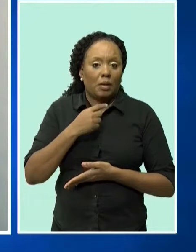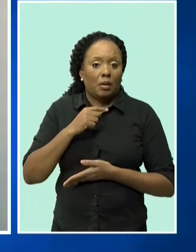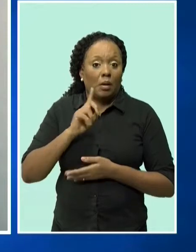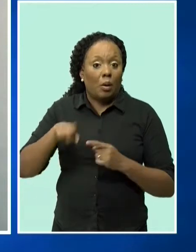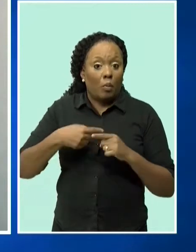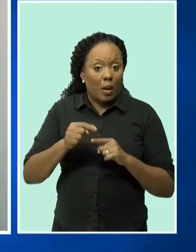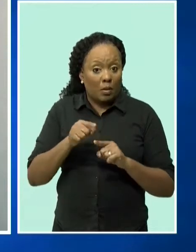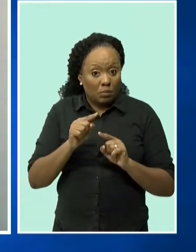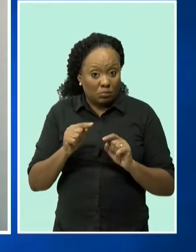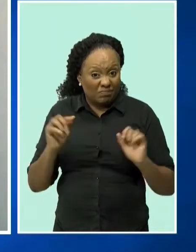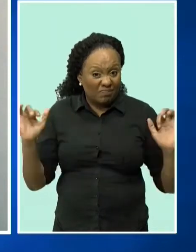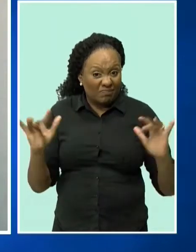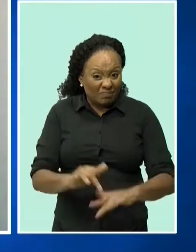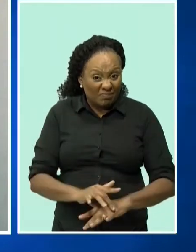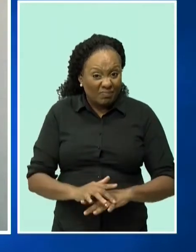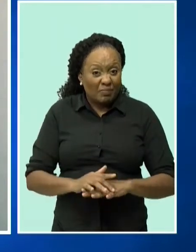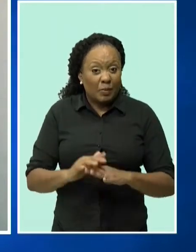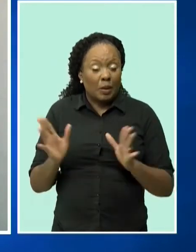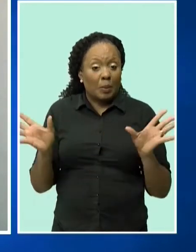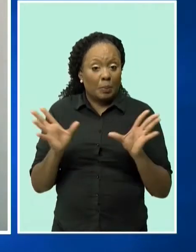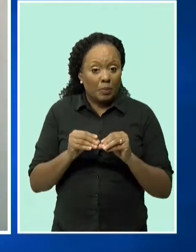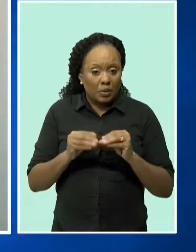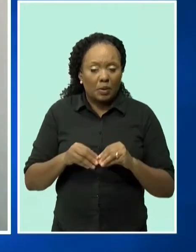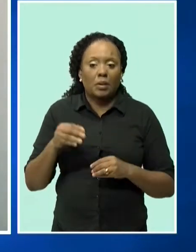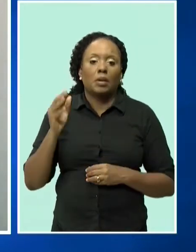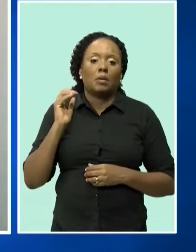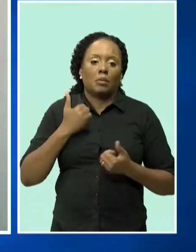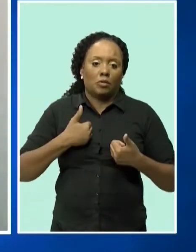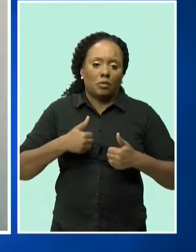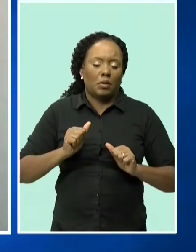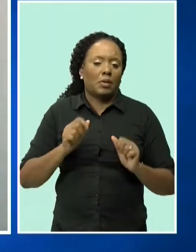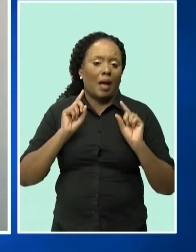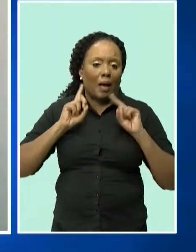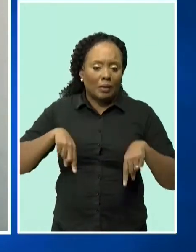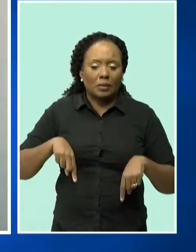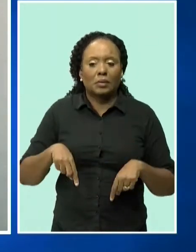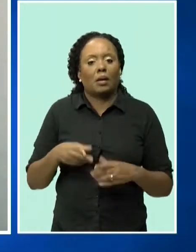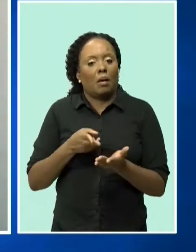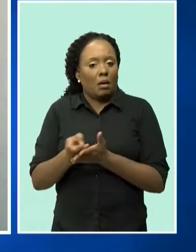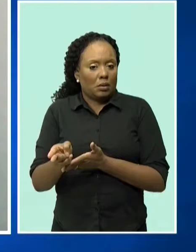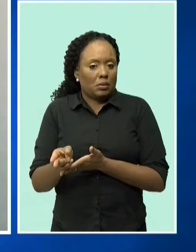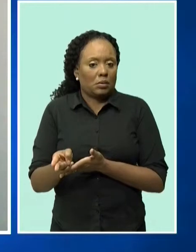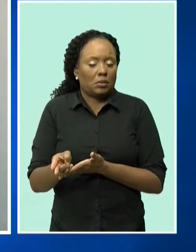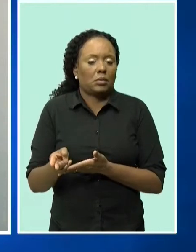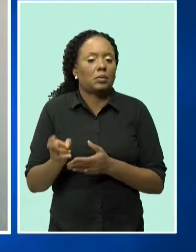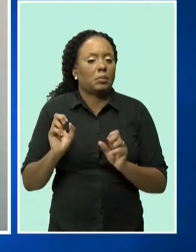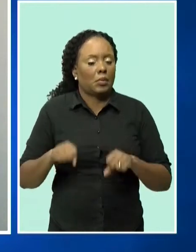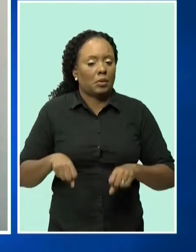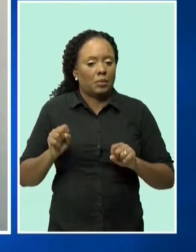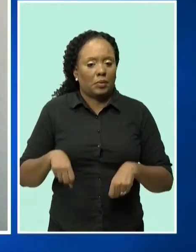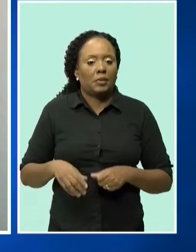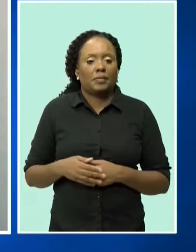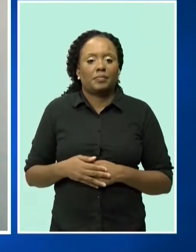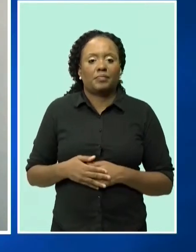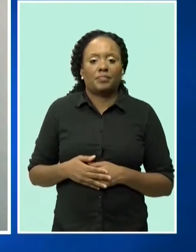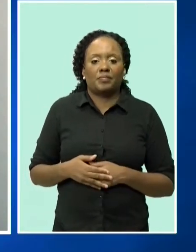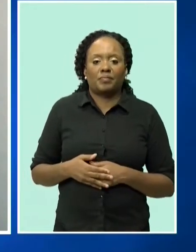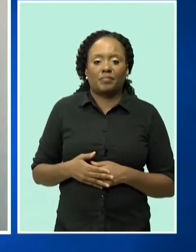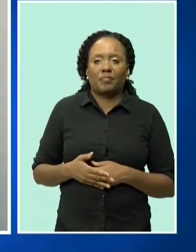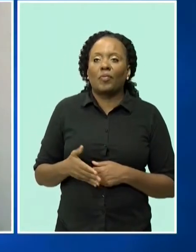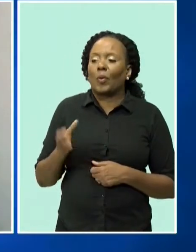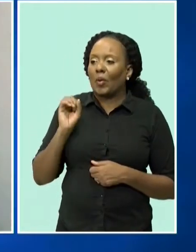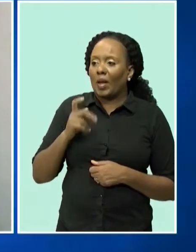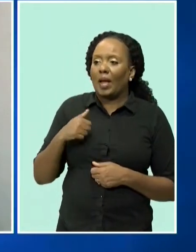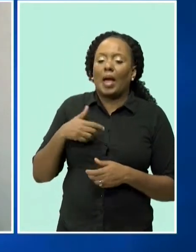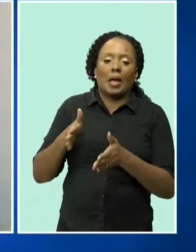meetings and raise their concerns, we will try to answer them as best and honestly as we can. All right, Mr. Blackman, I'm looking